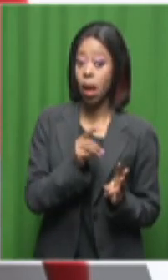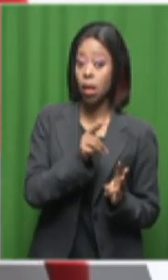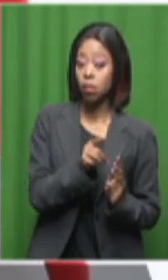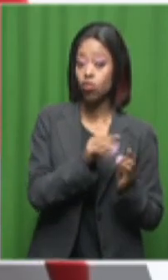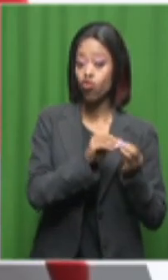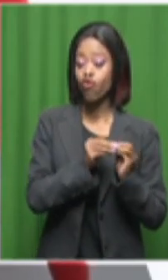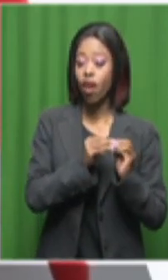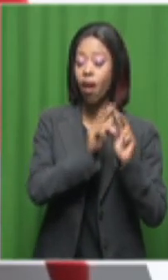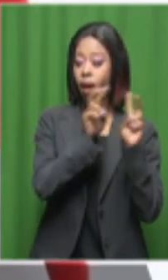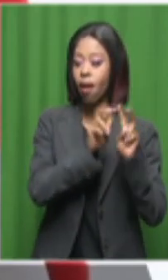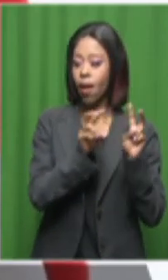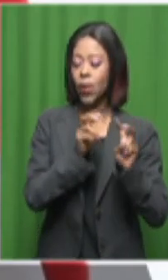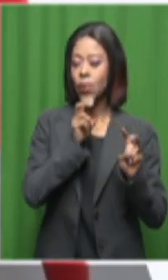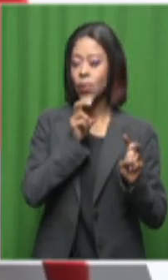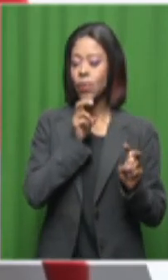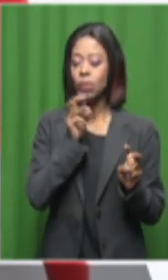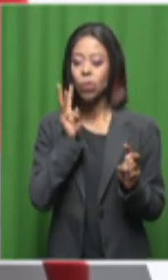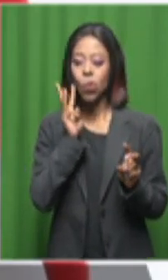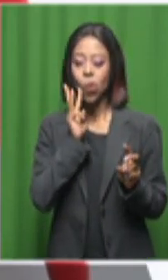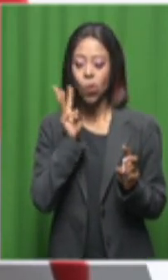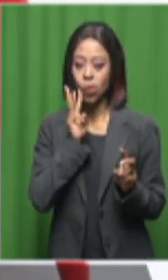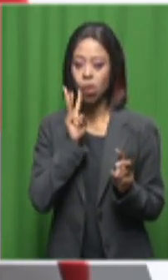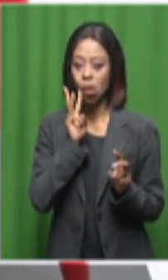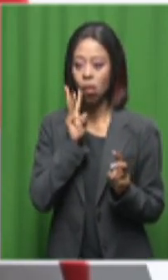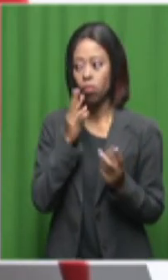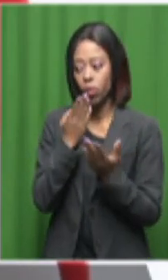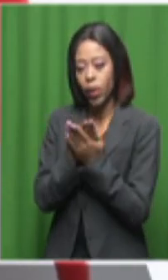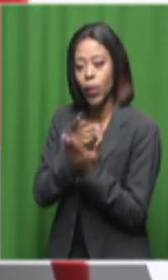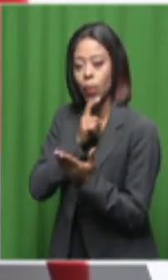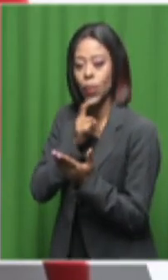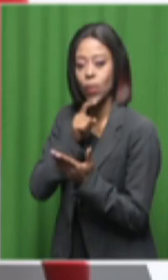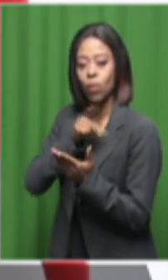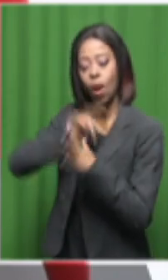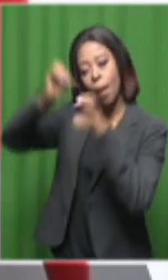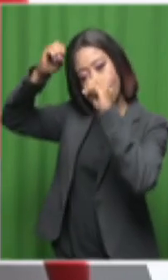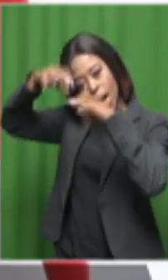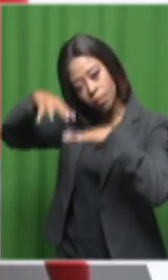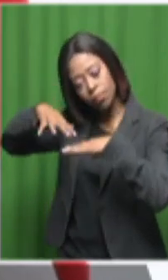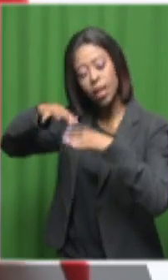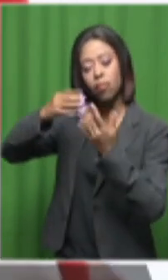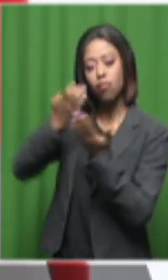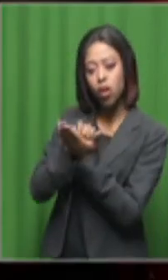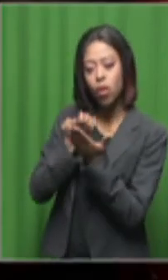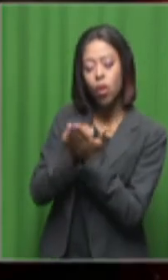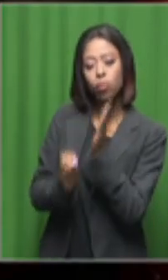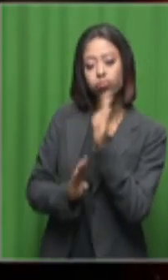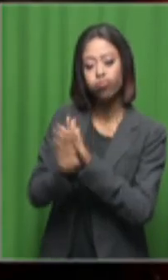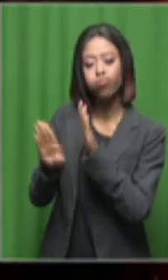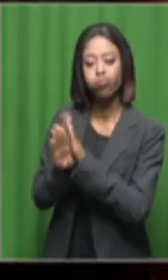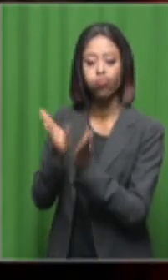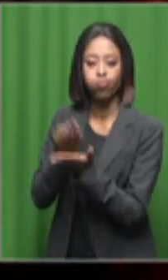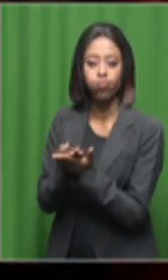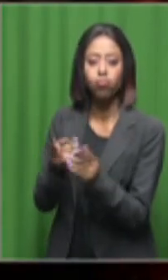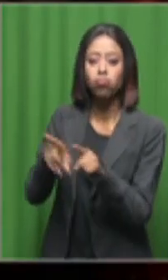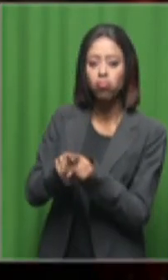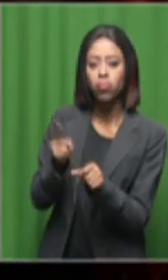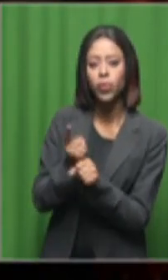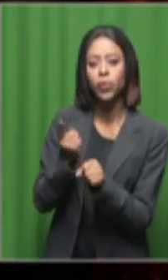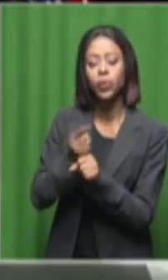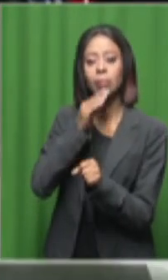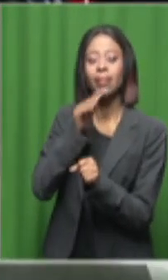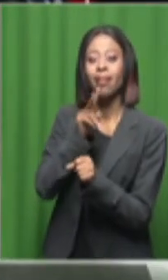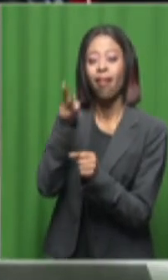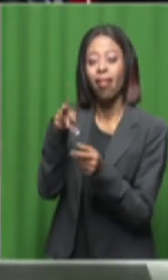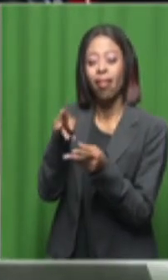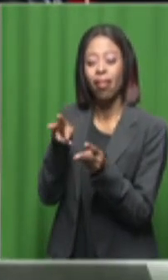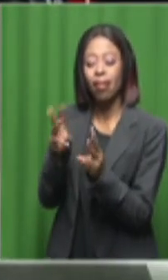hydrogen source to be able to power, if you like, our economic interest and also those of that they've